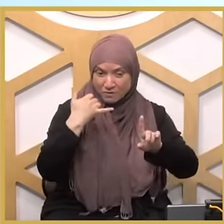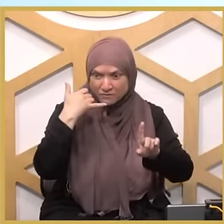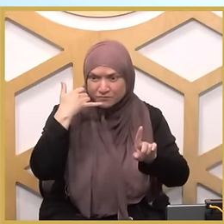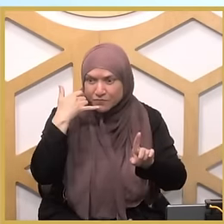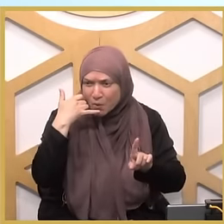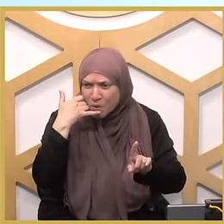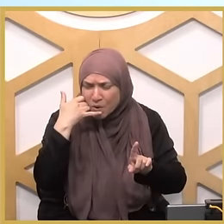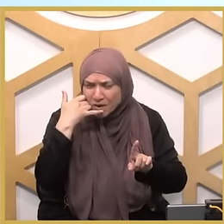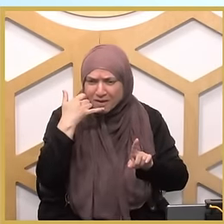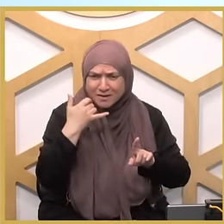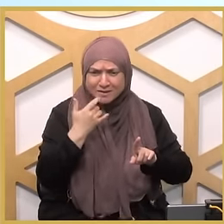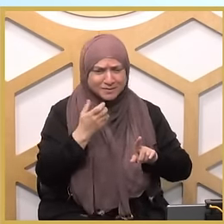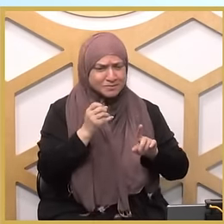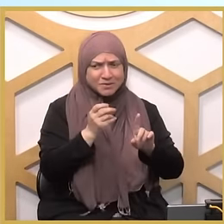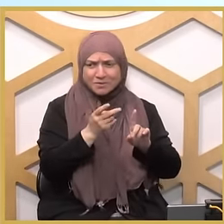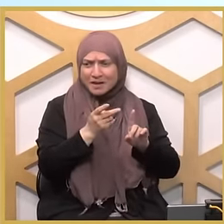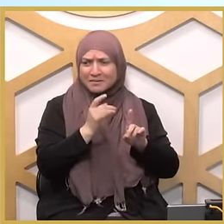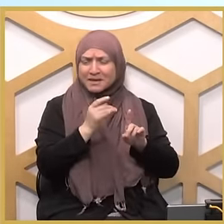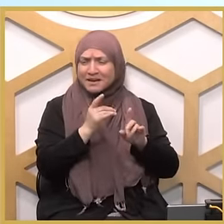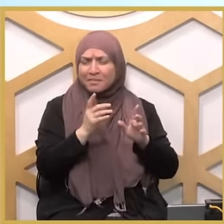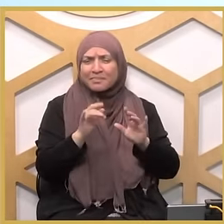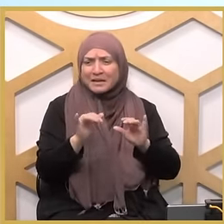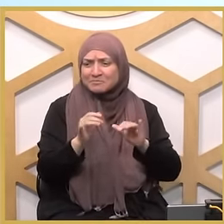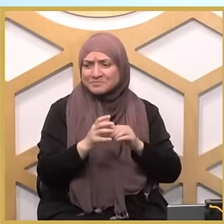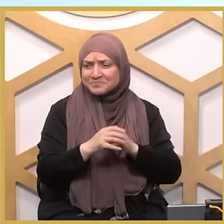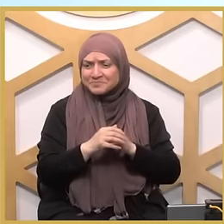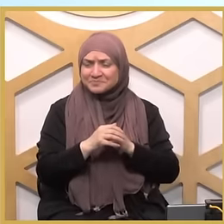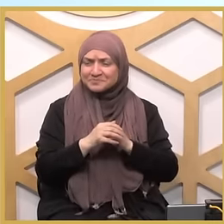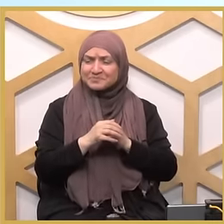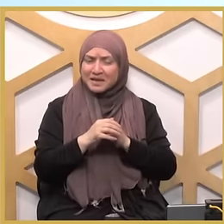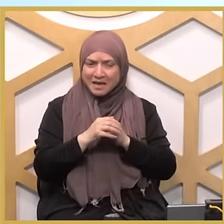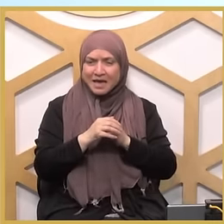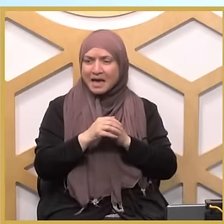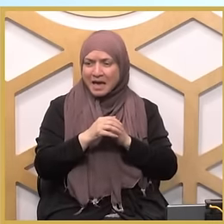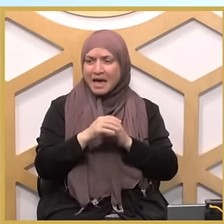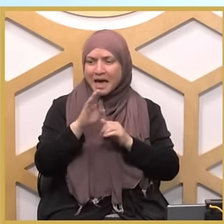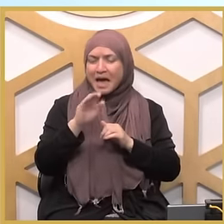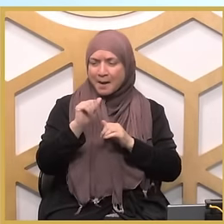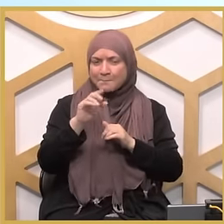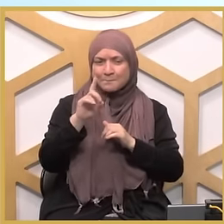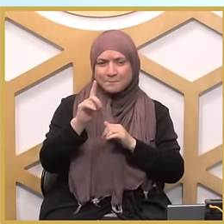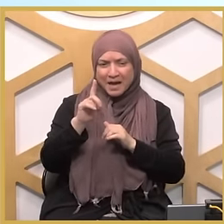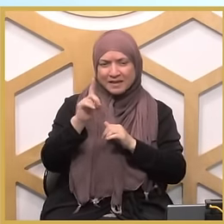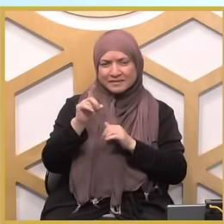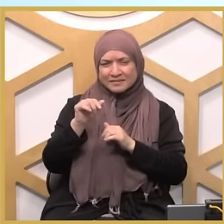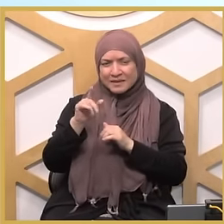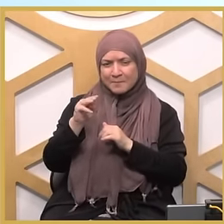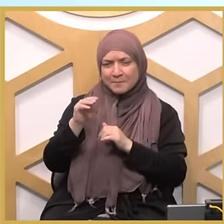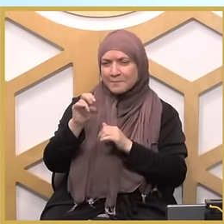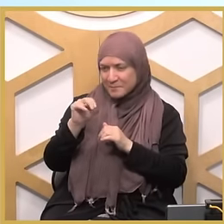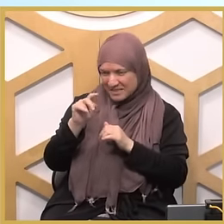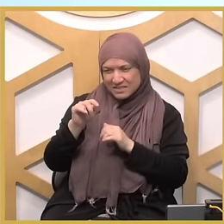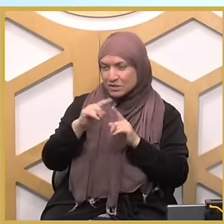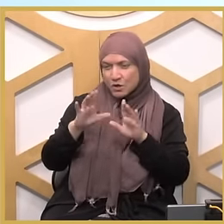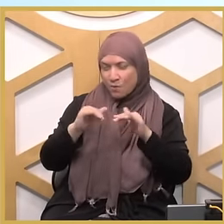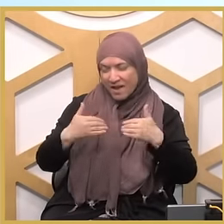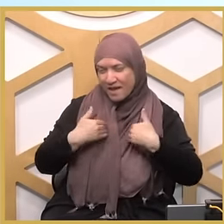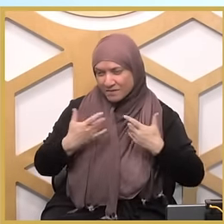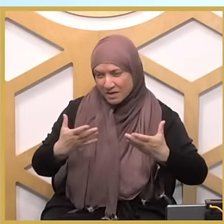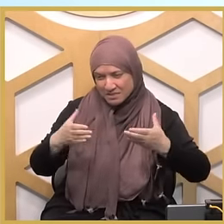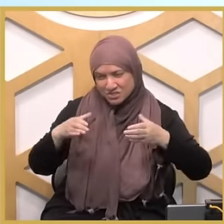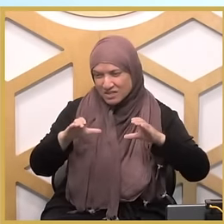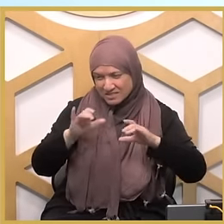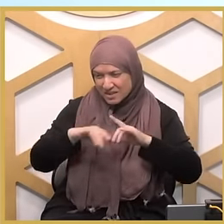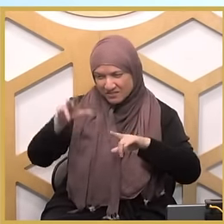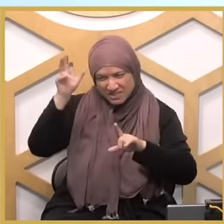Whereas the rest of us have a way back to the house. But this is where the chapter now ties into that. This notion of abandonment. JazakAllah khair,